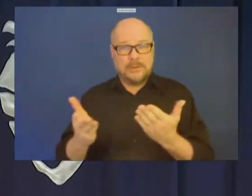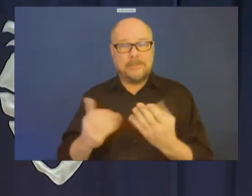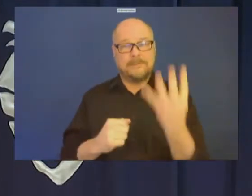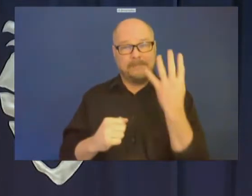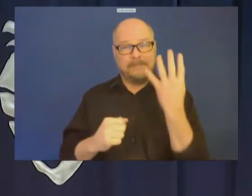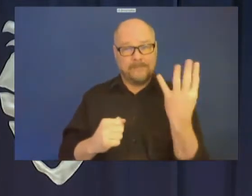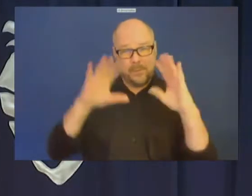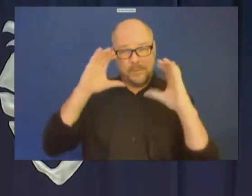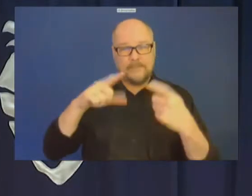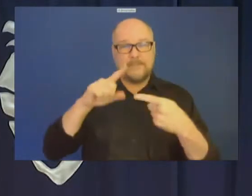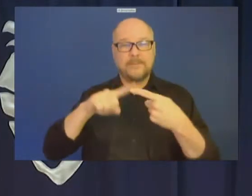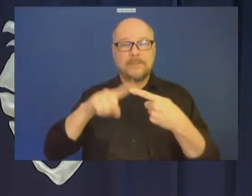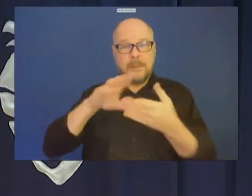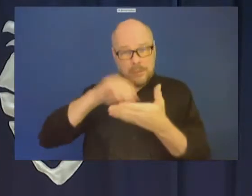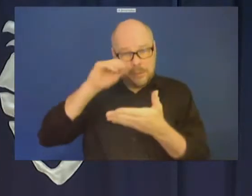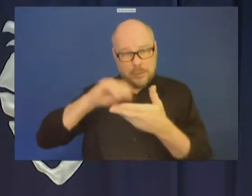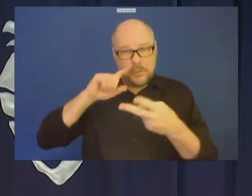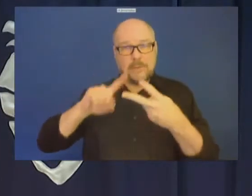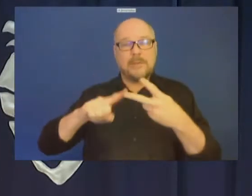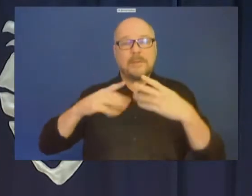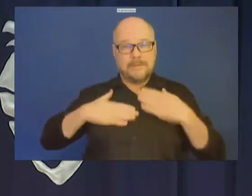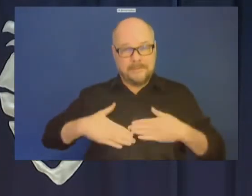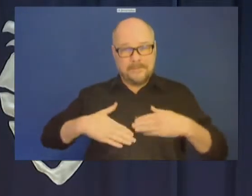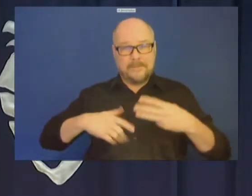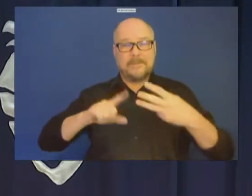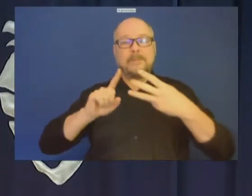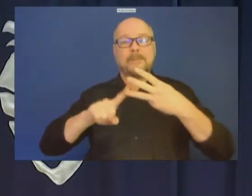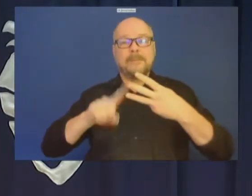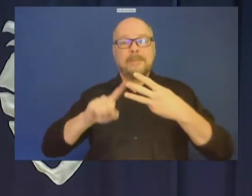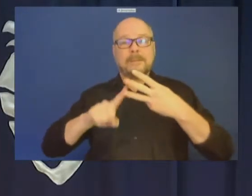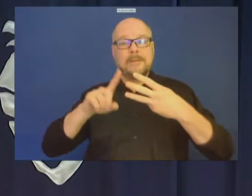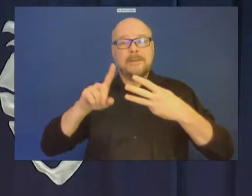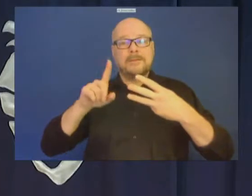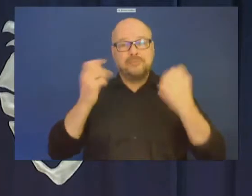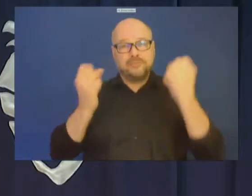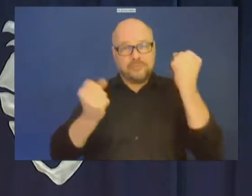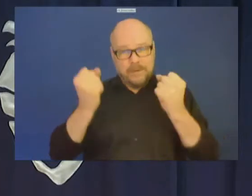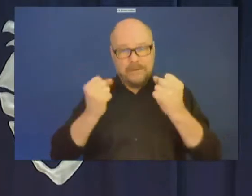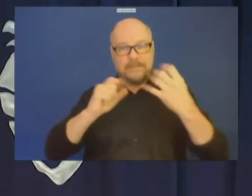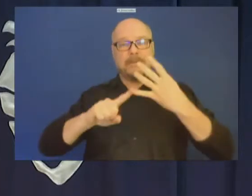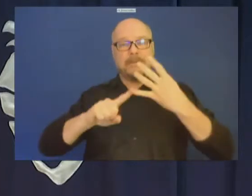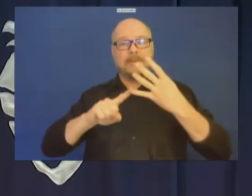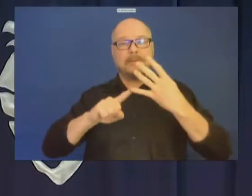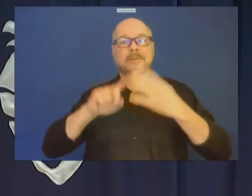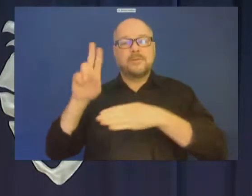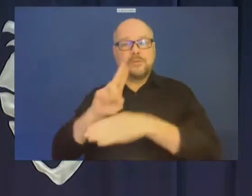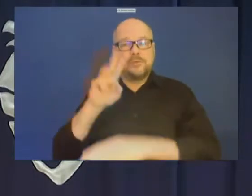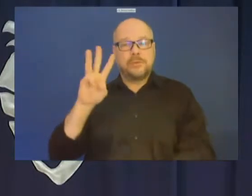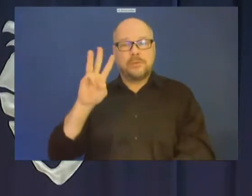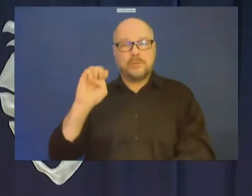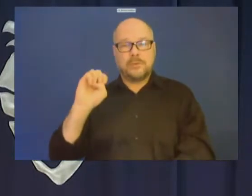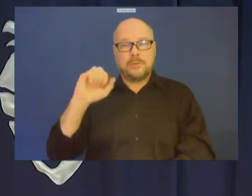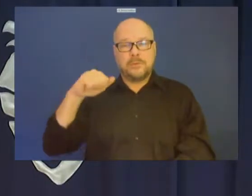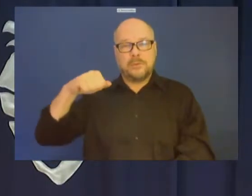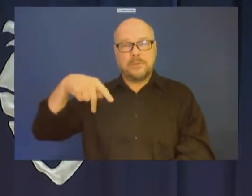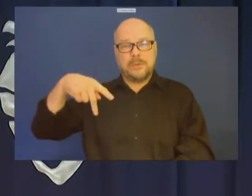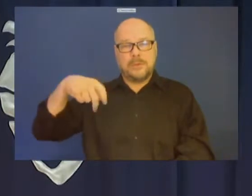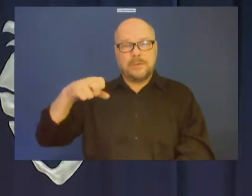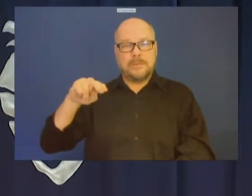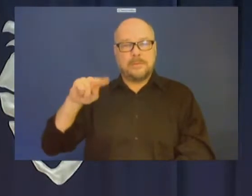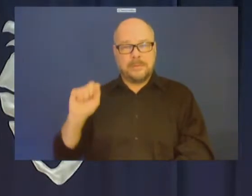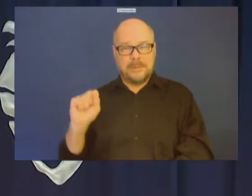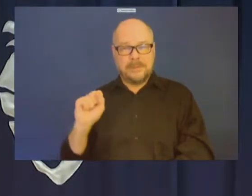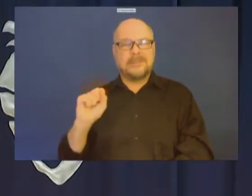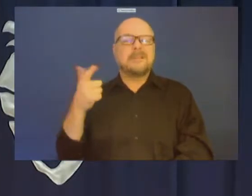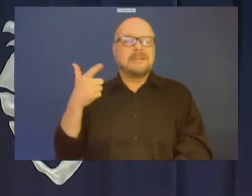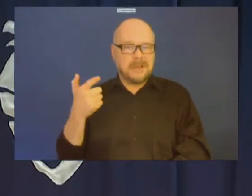physical fitness, driving, and firearms. This morning, we would like to recognize the recruits that have excelled in these specific